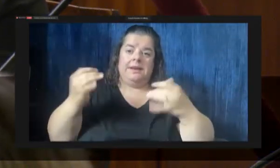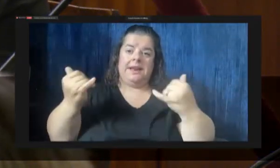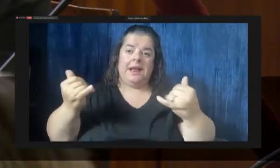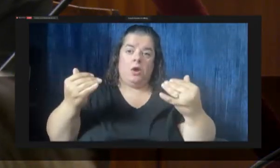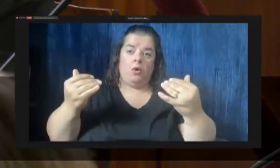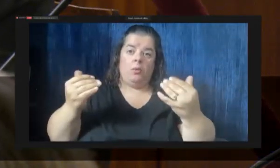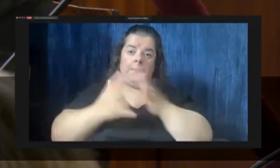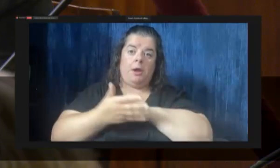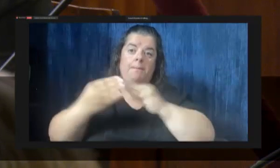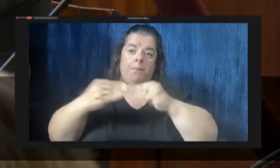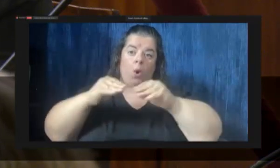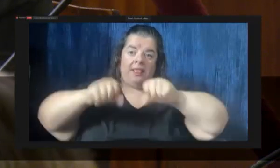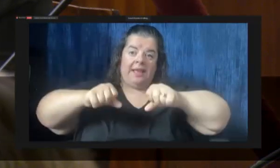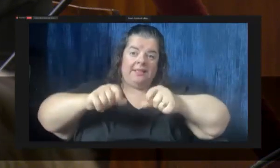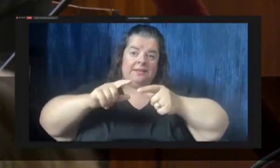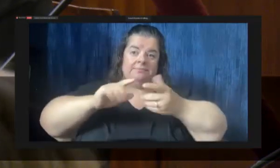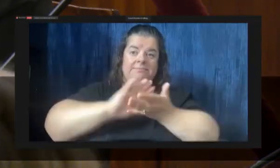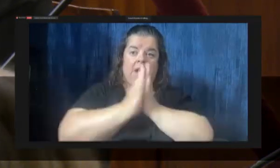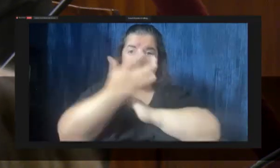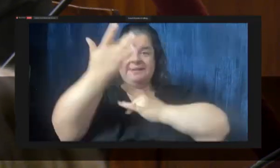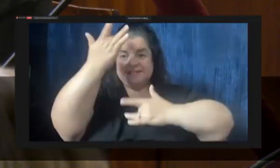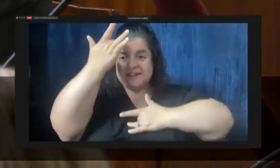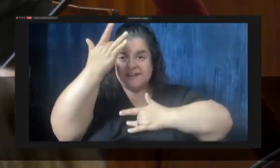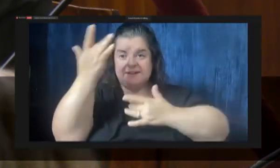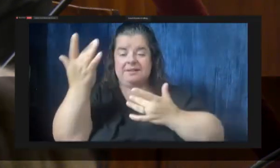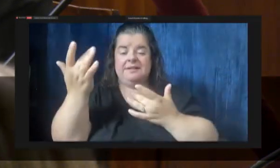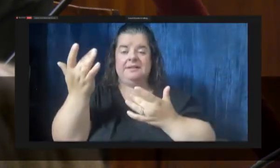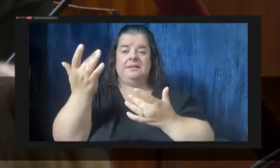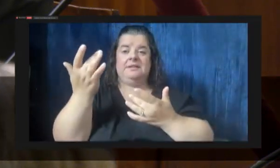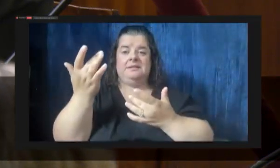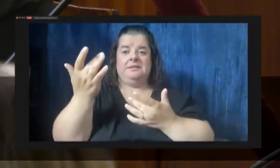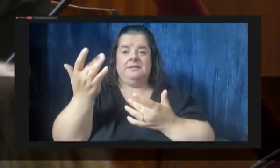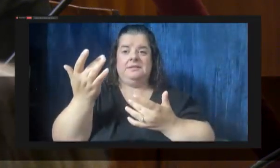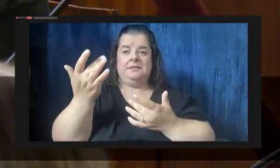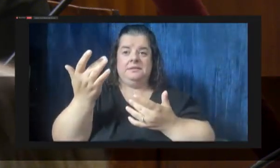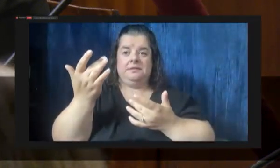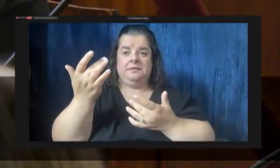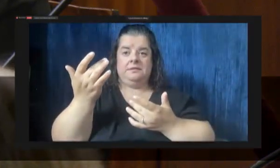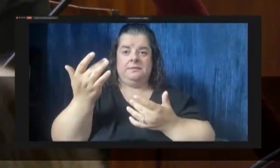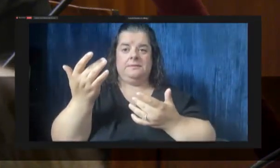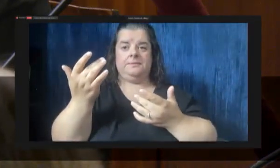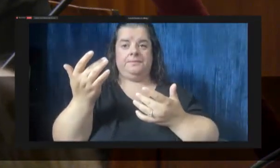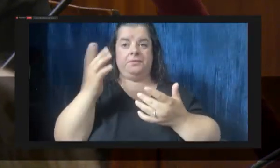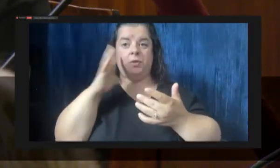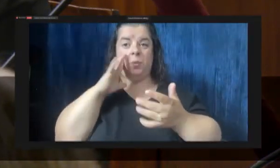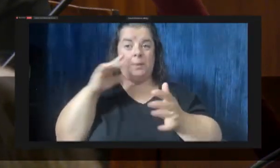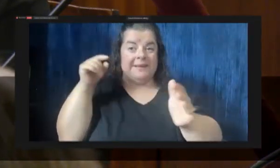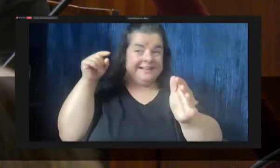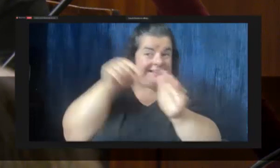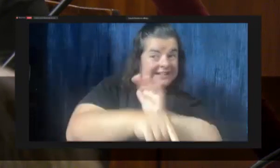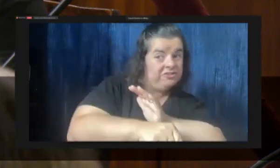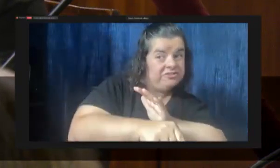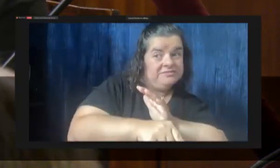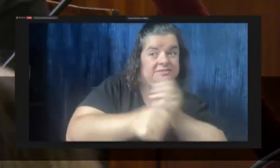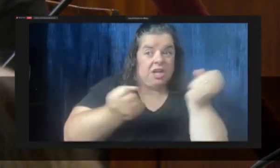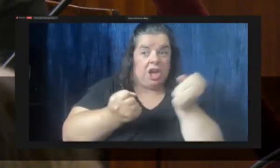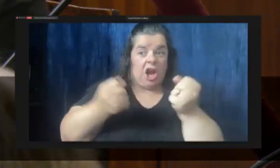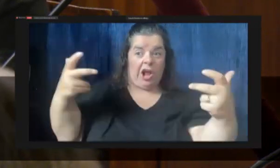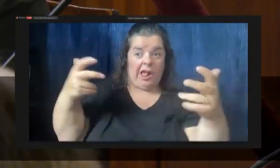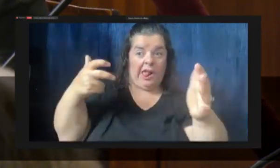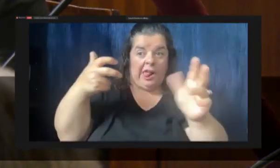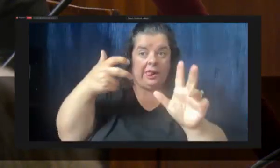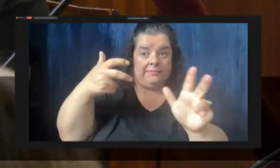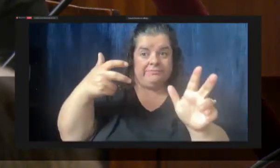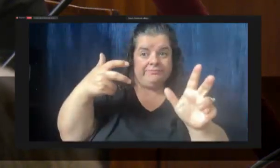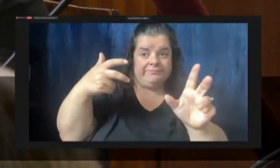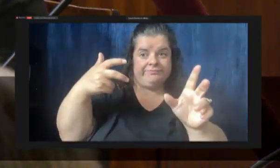ill, to be killed in a car accident in a